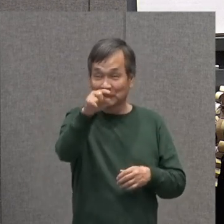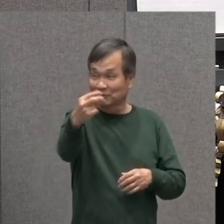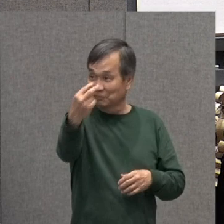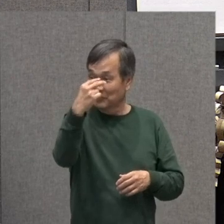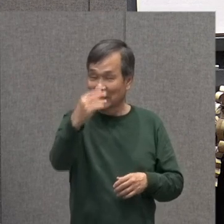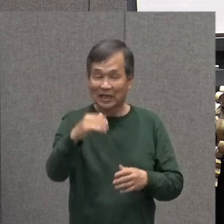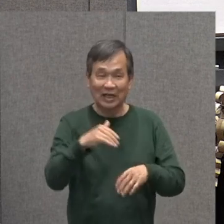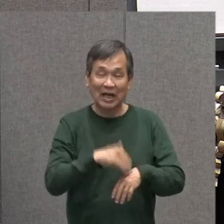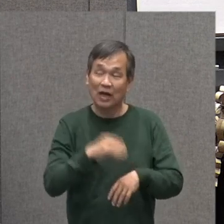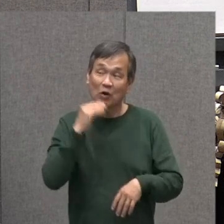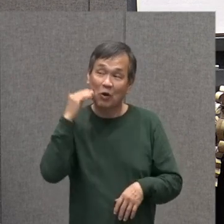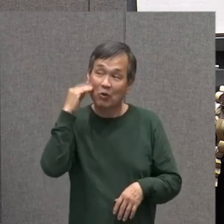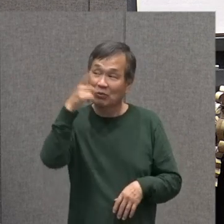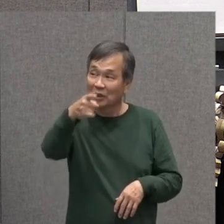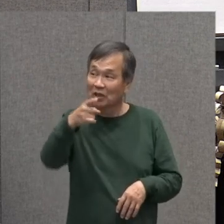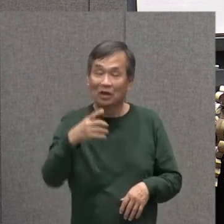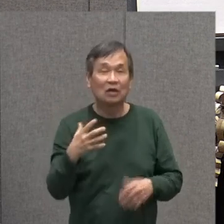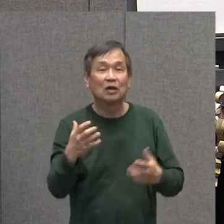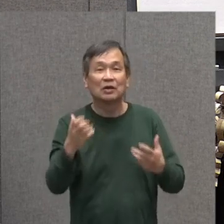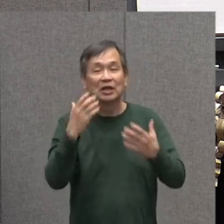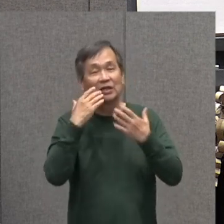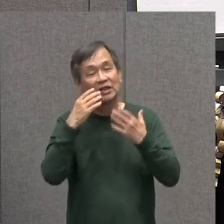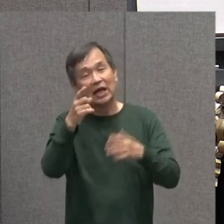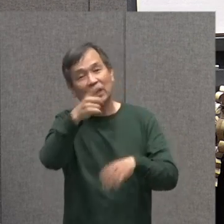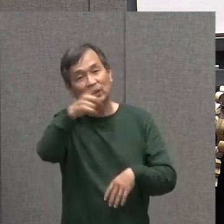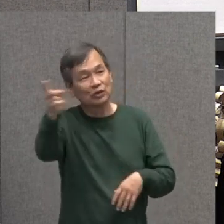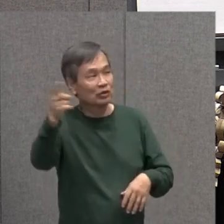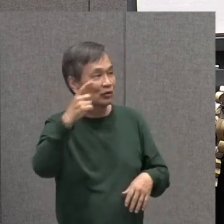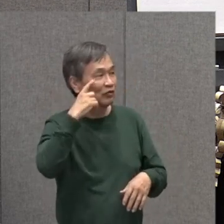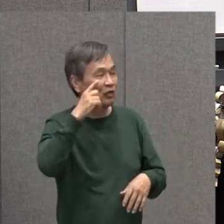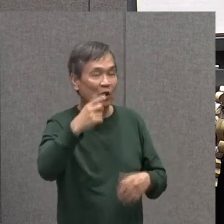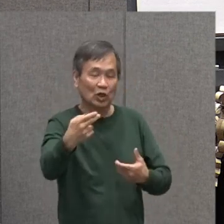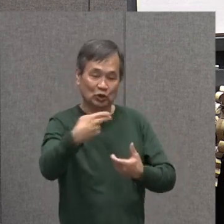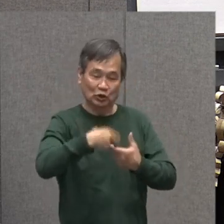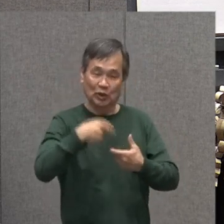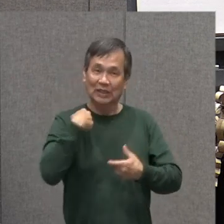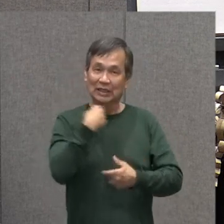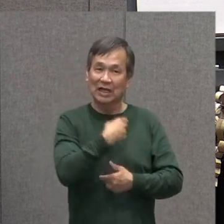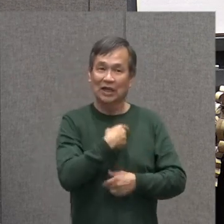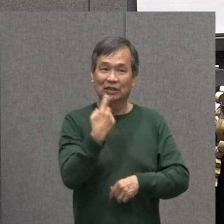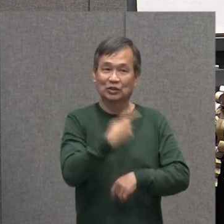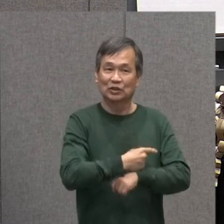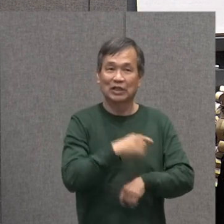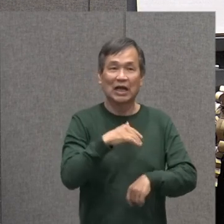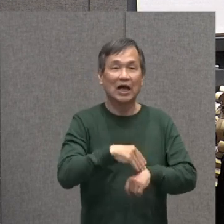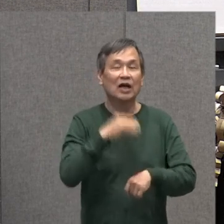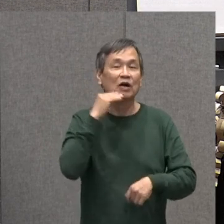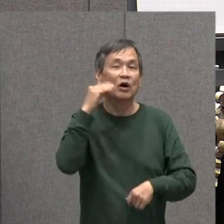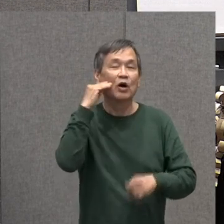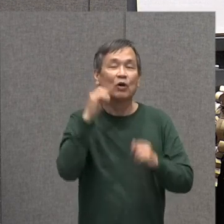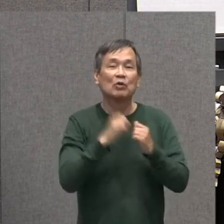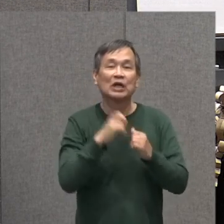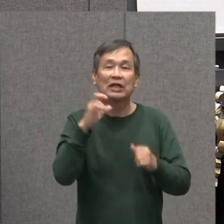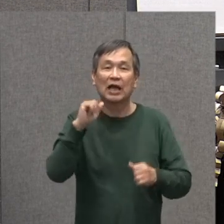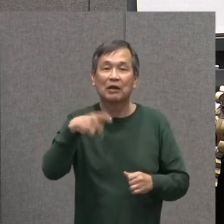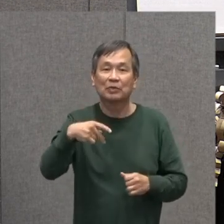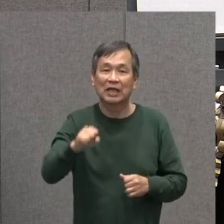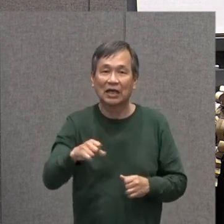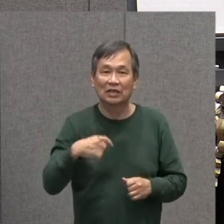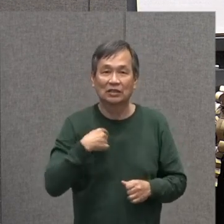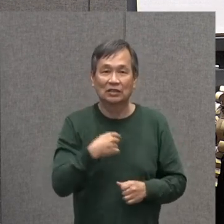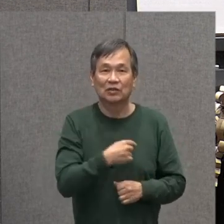home. And we would like to thank you for joining us today at home with APS. And we are